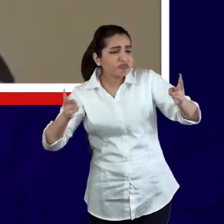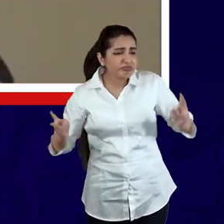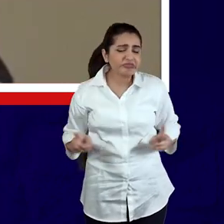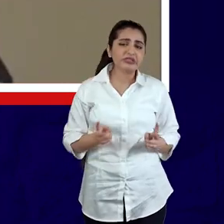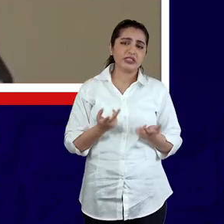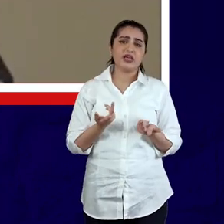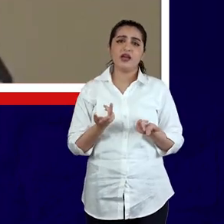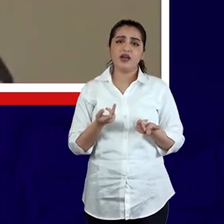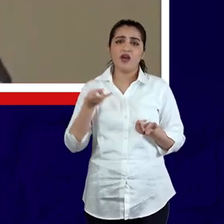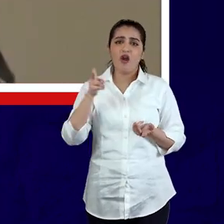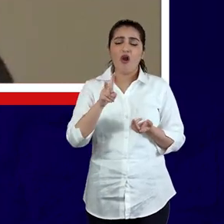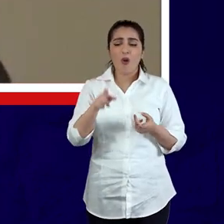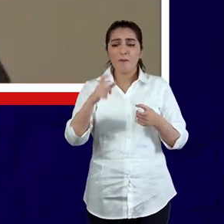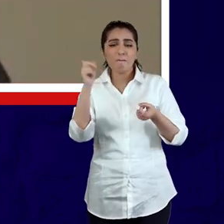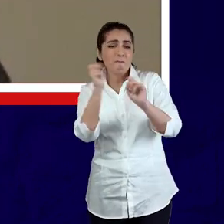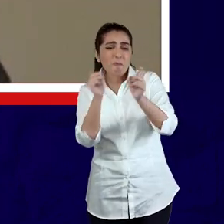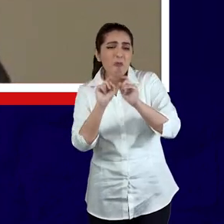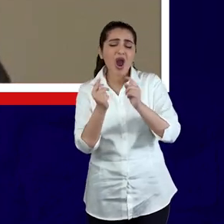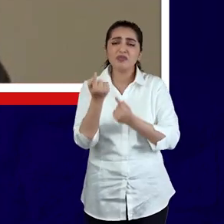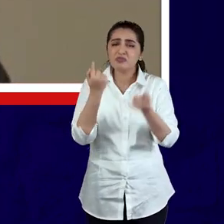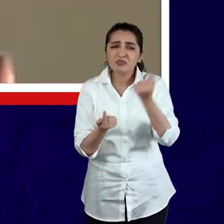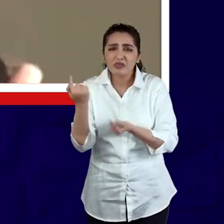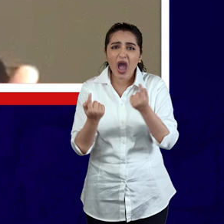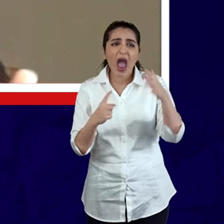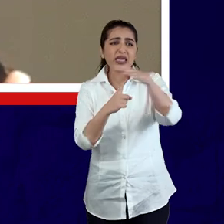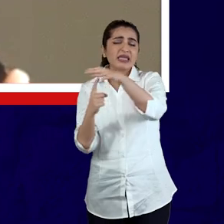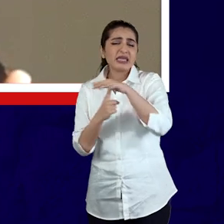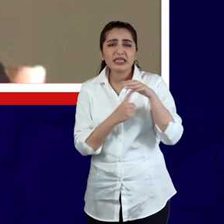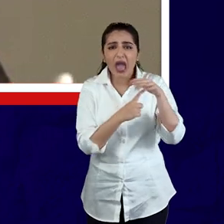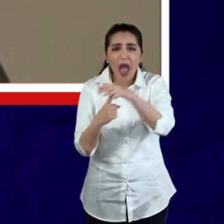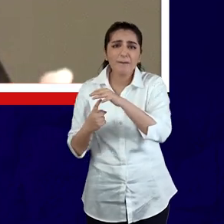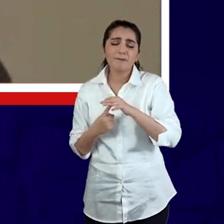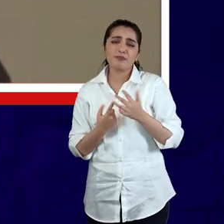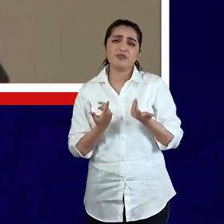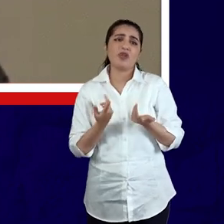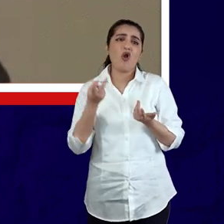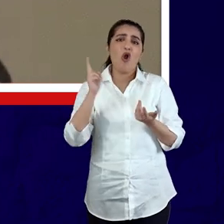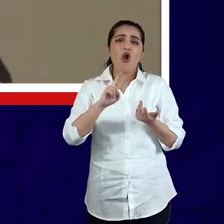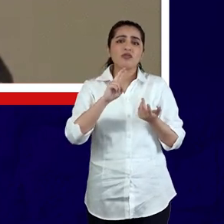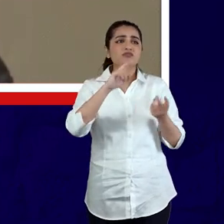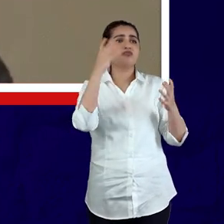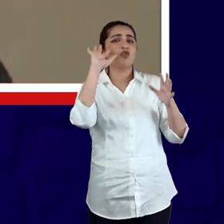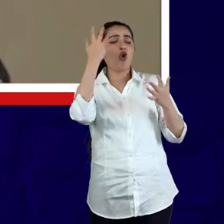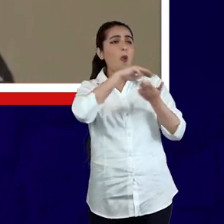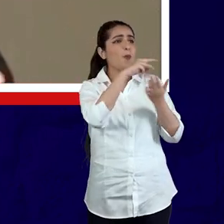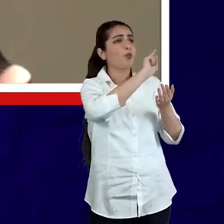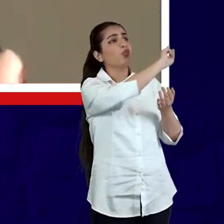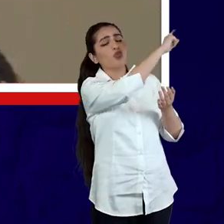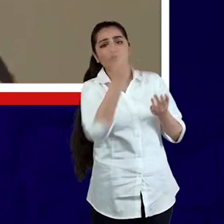displacements, with you know, these conflicts everywhere, and there are camps all over the place. The, you know, the refugee camps, and